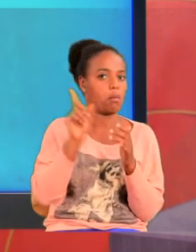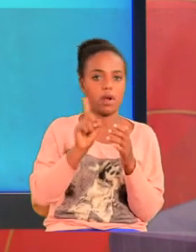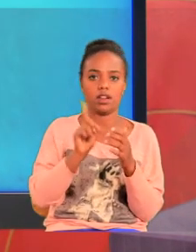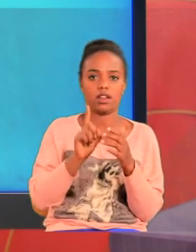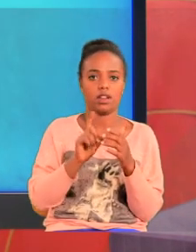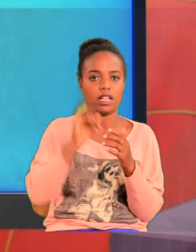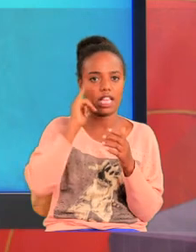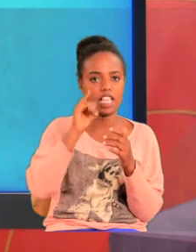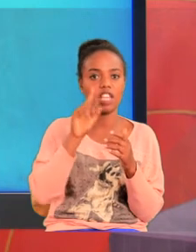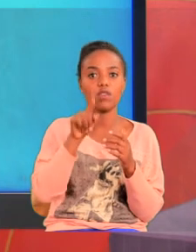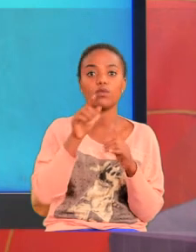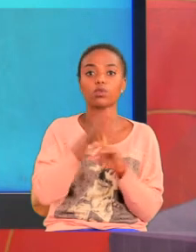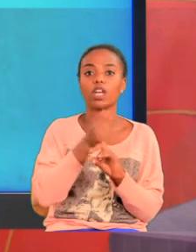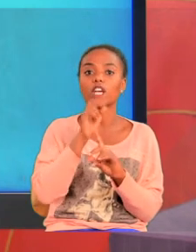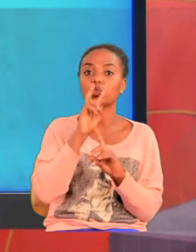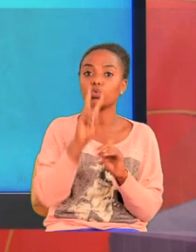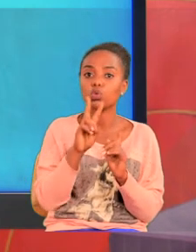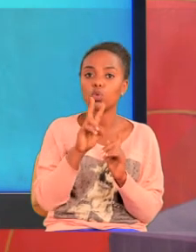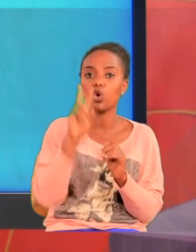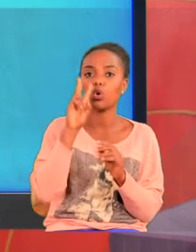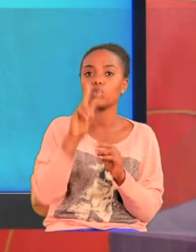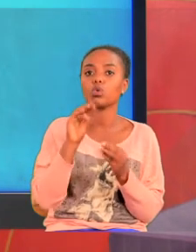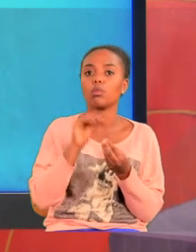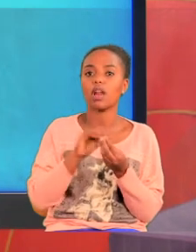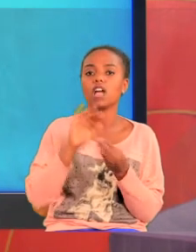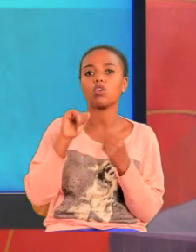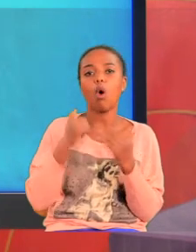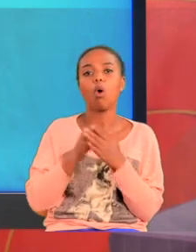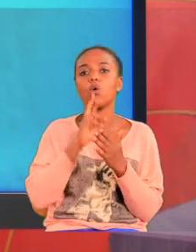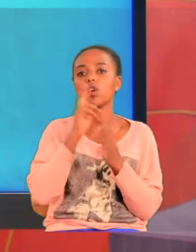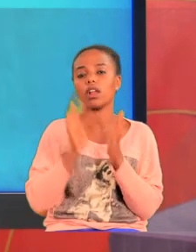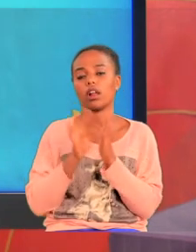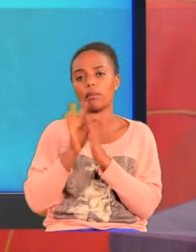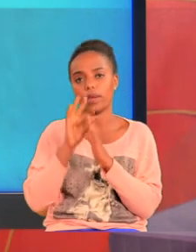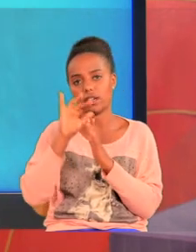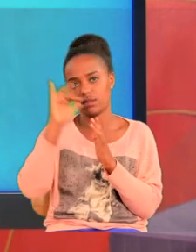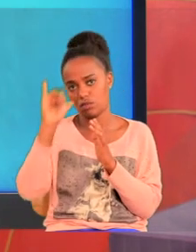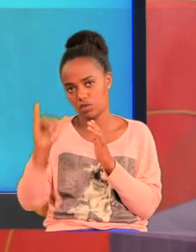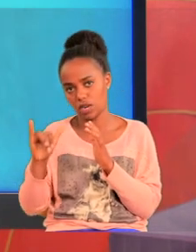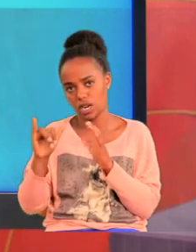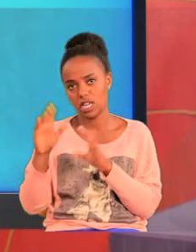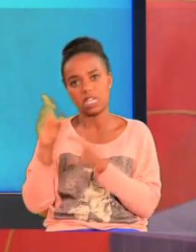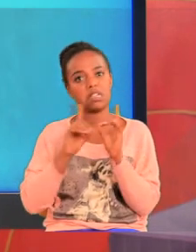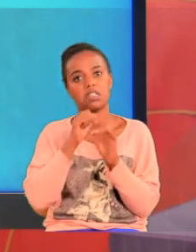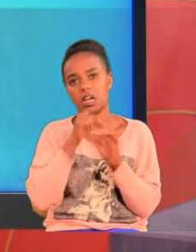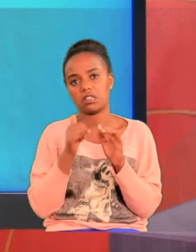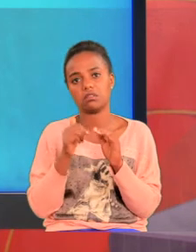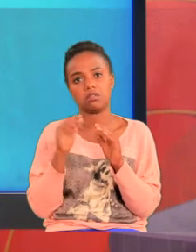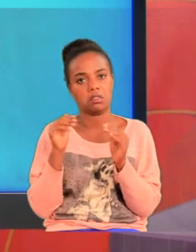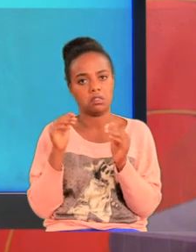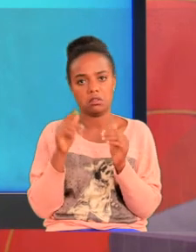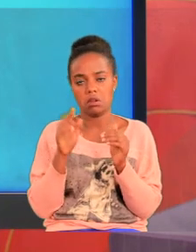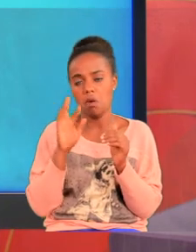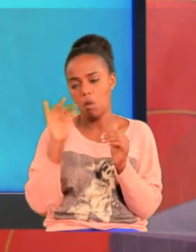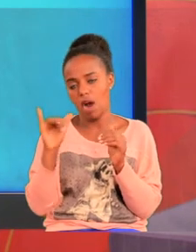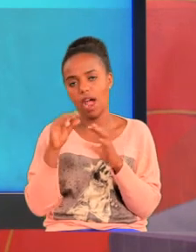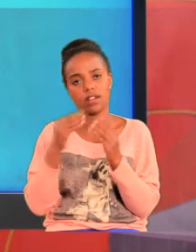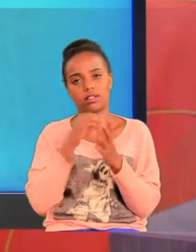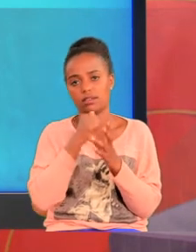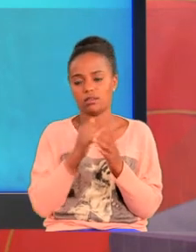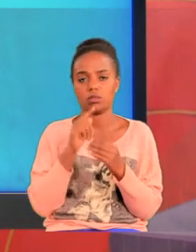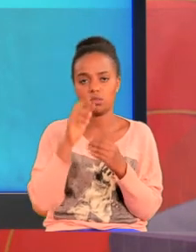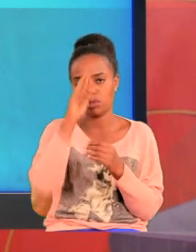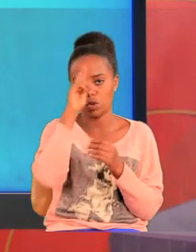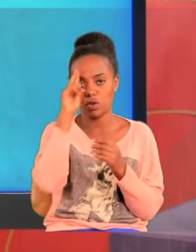2, 2 plus any real number doesn't give you the real number itself. Because of